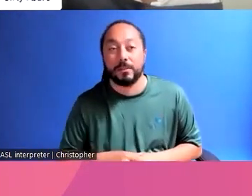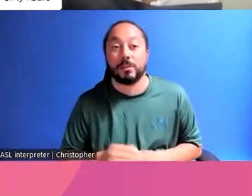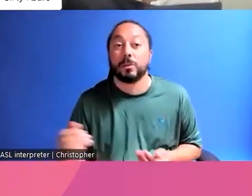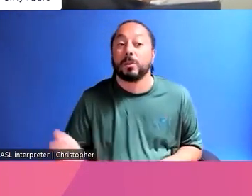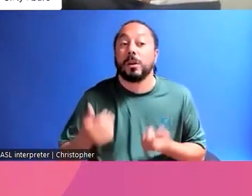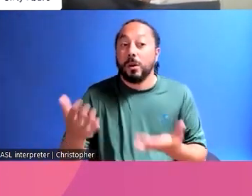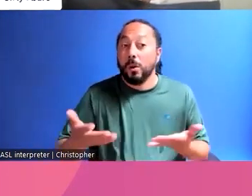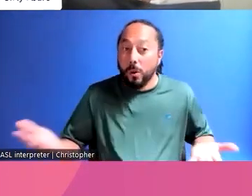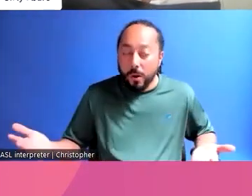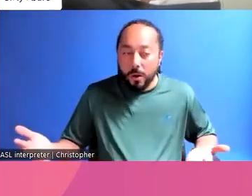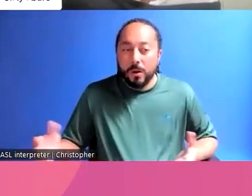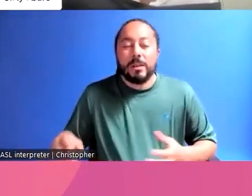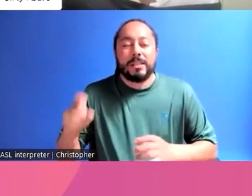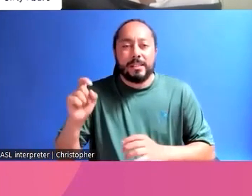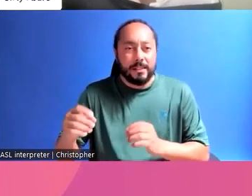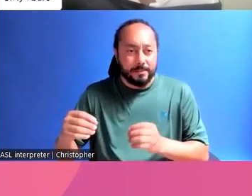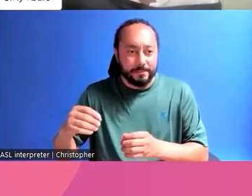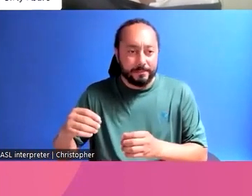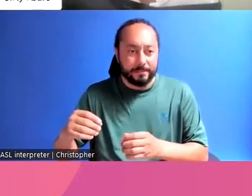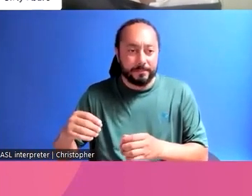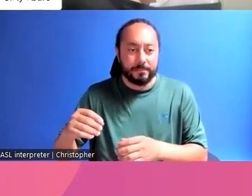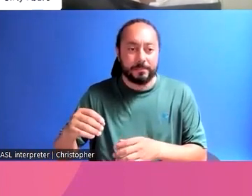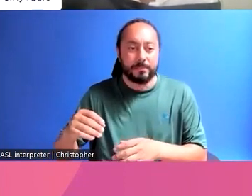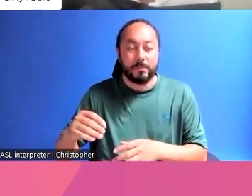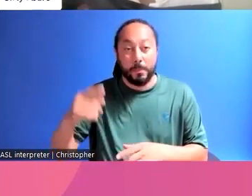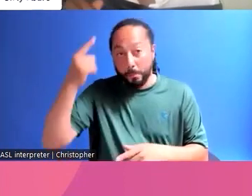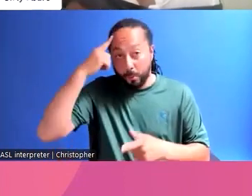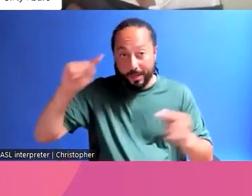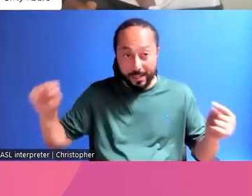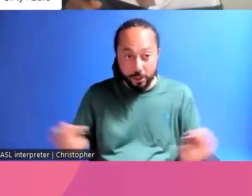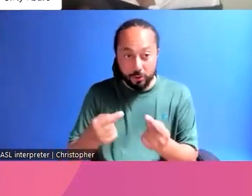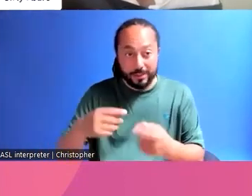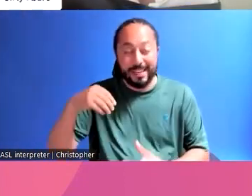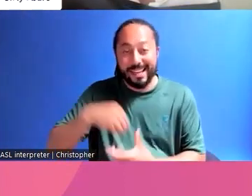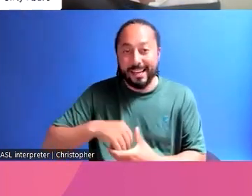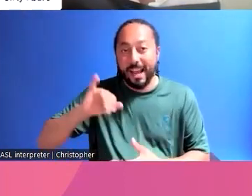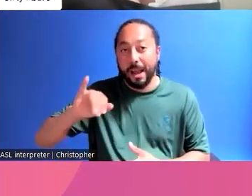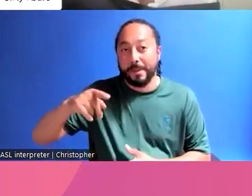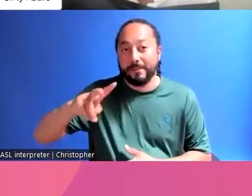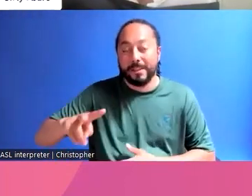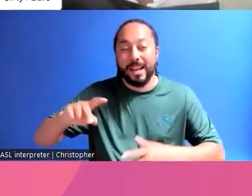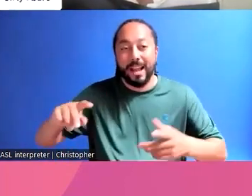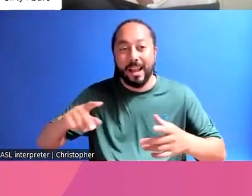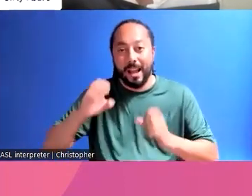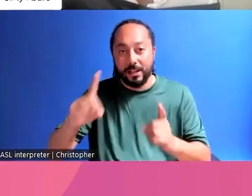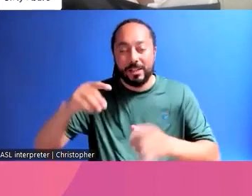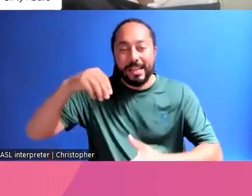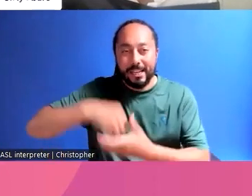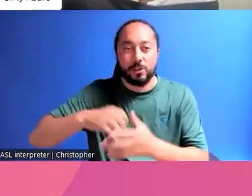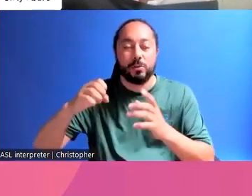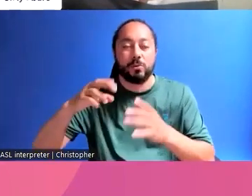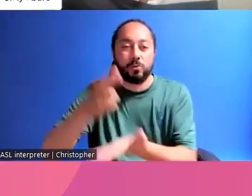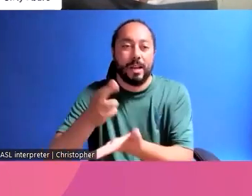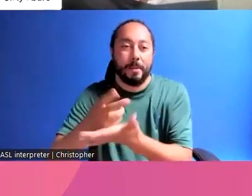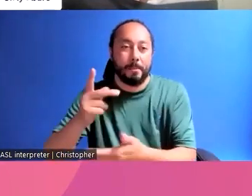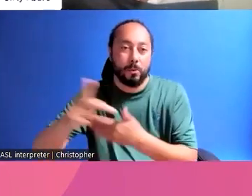not only to build brain injury and brain injury in IPV education into the rehab program, but